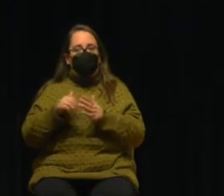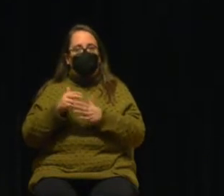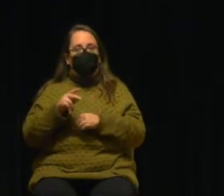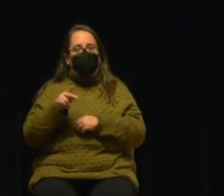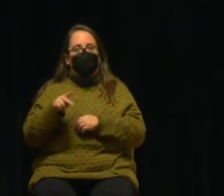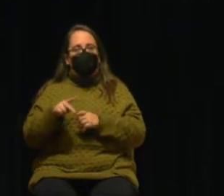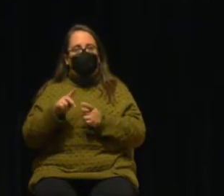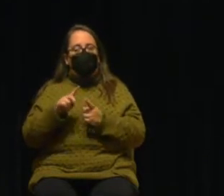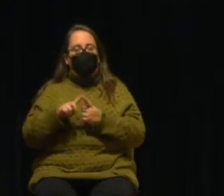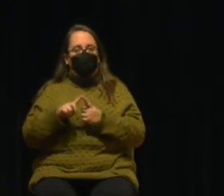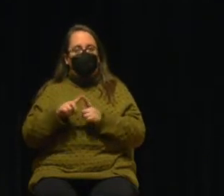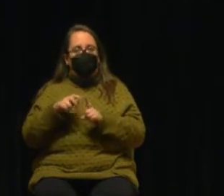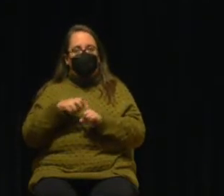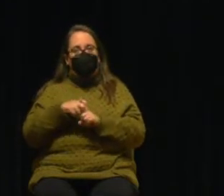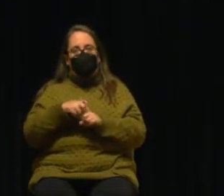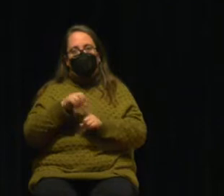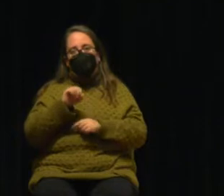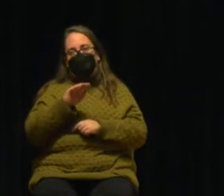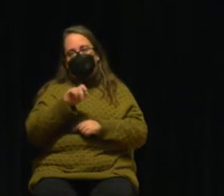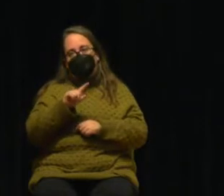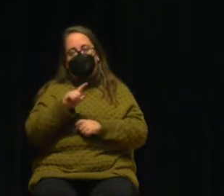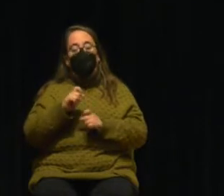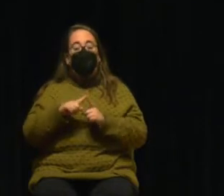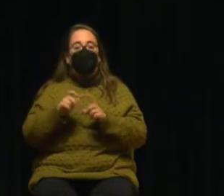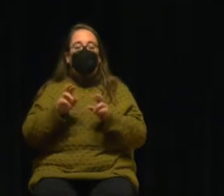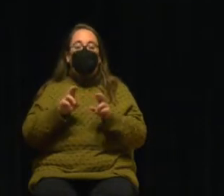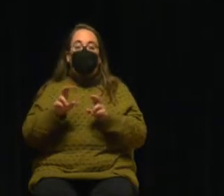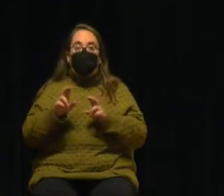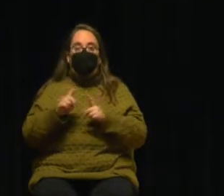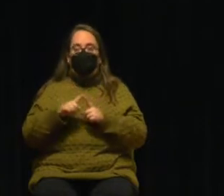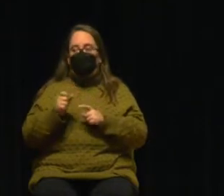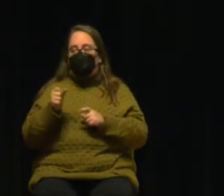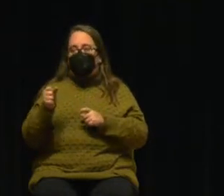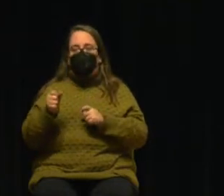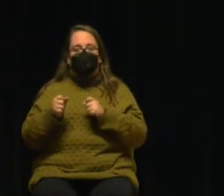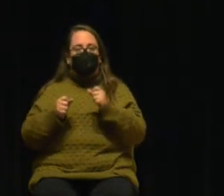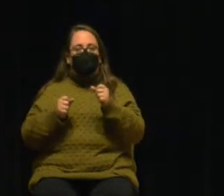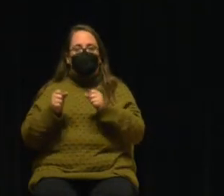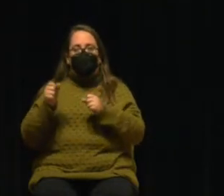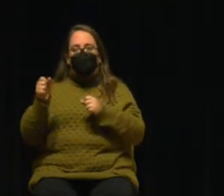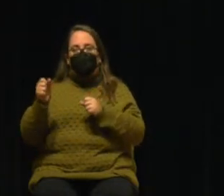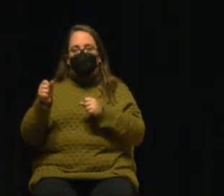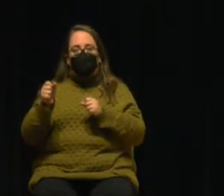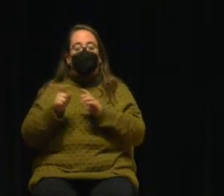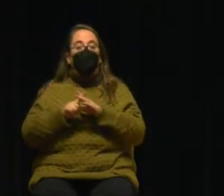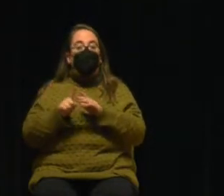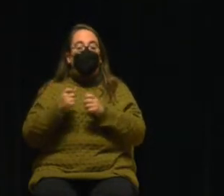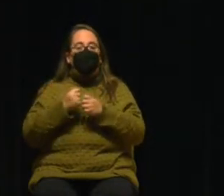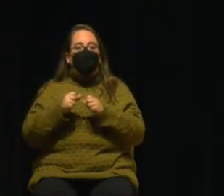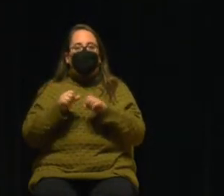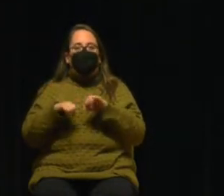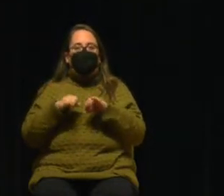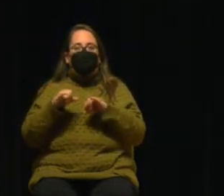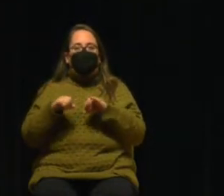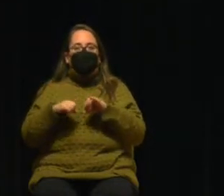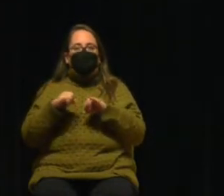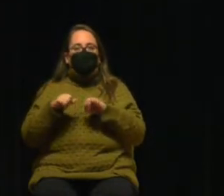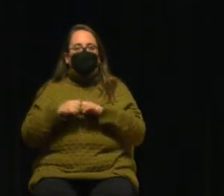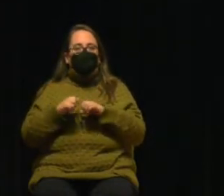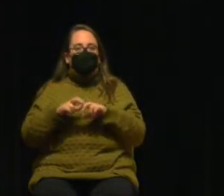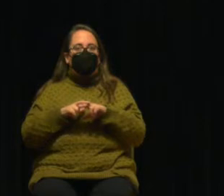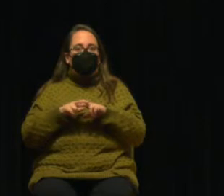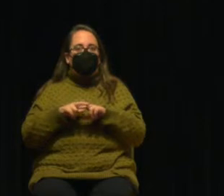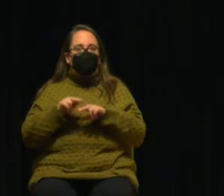to Still. He needed to be prepared when that happened. Fugitive slaves lingering around train stations